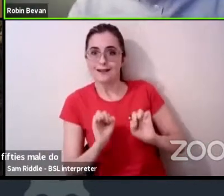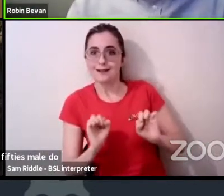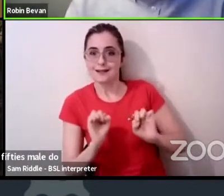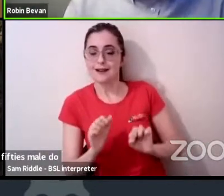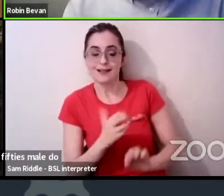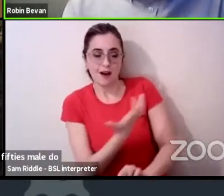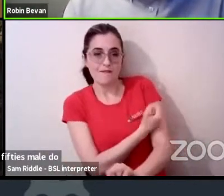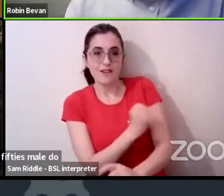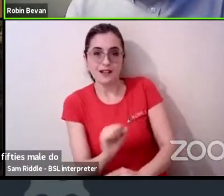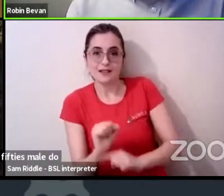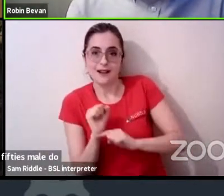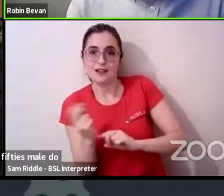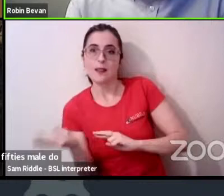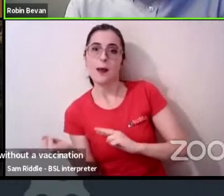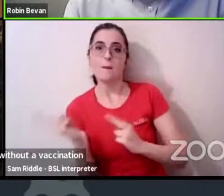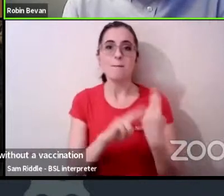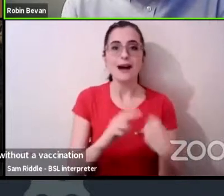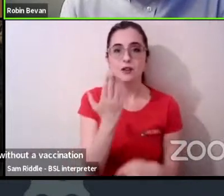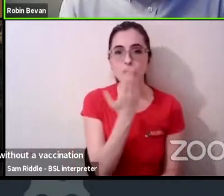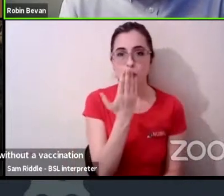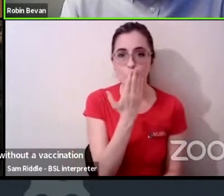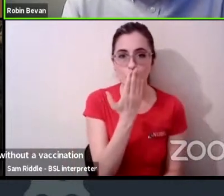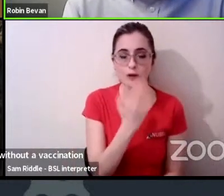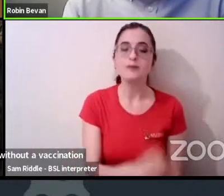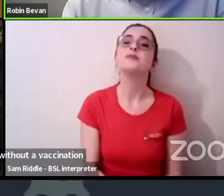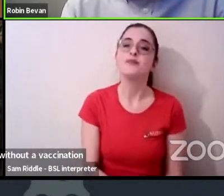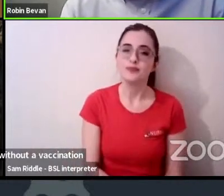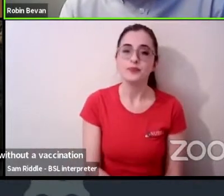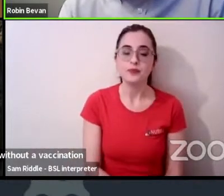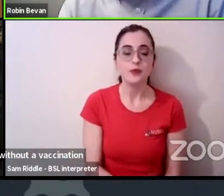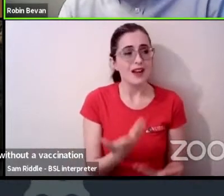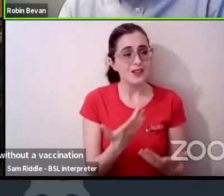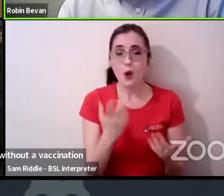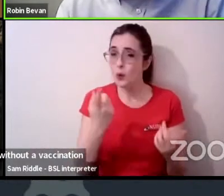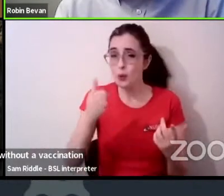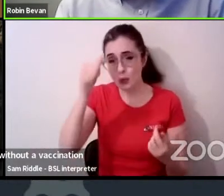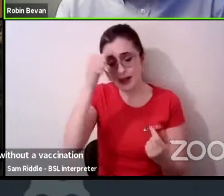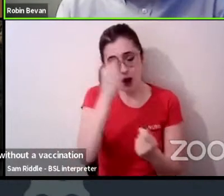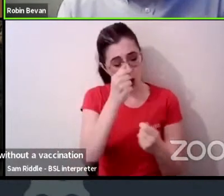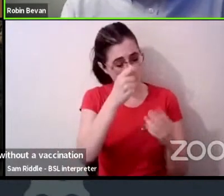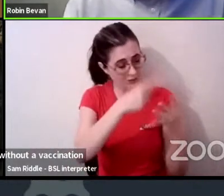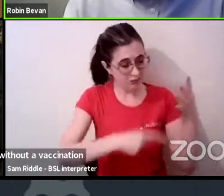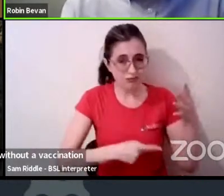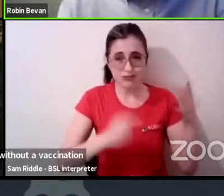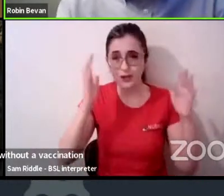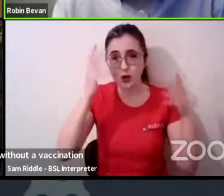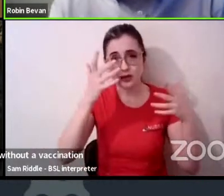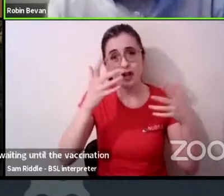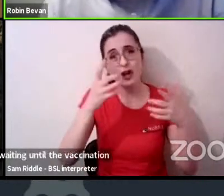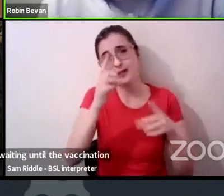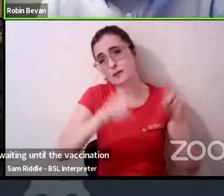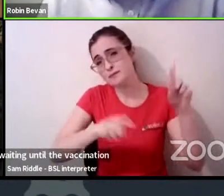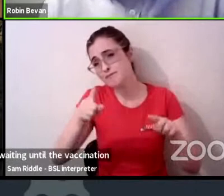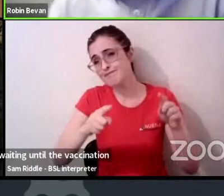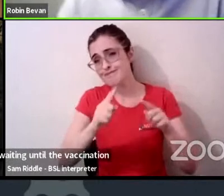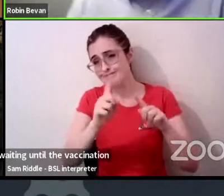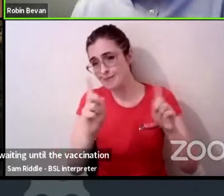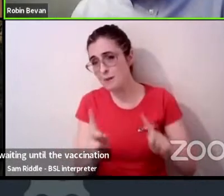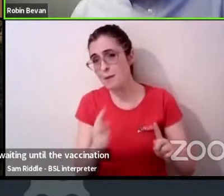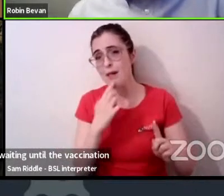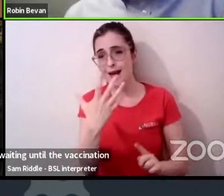do absolutely address concerns that we know are widespread amongst the membership. So perhaps you could pick up some of